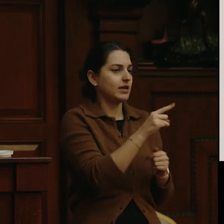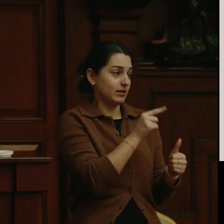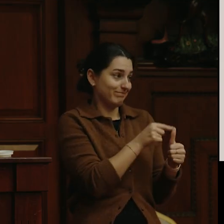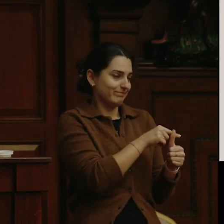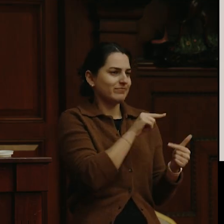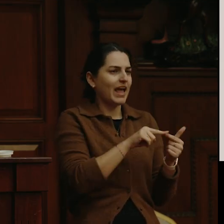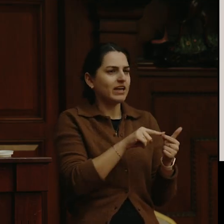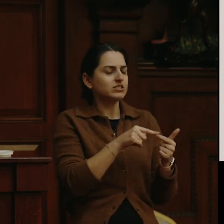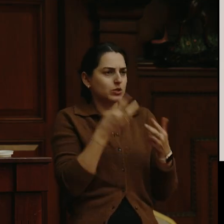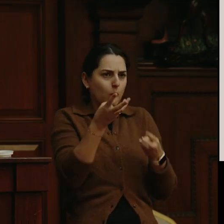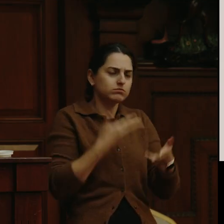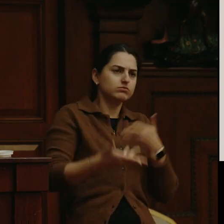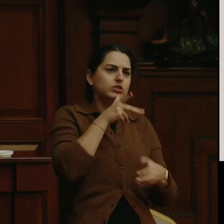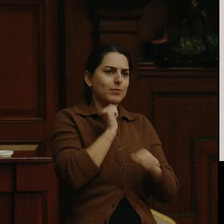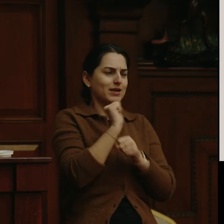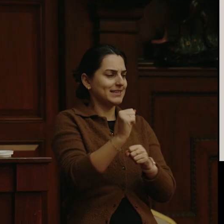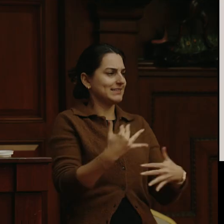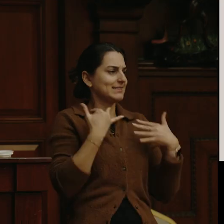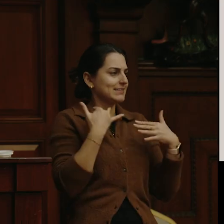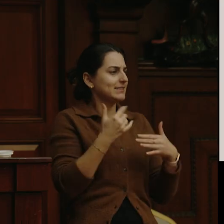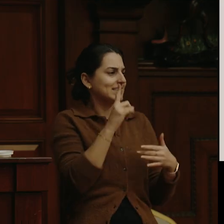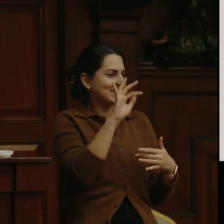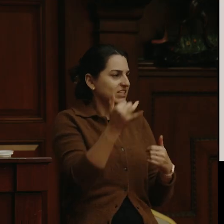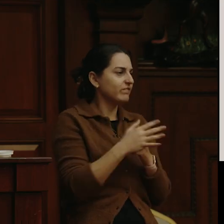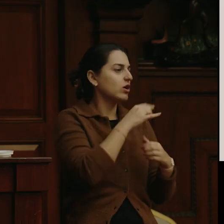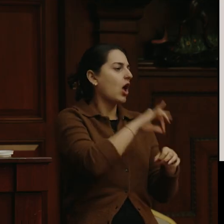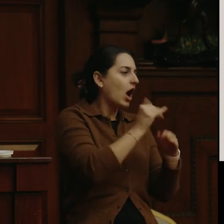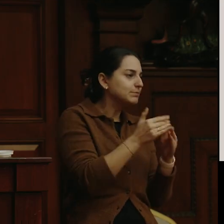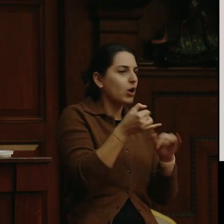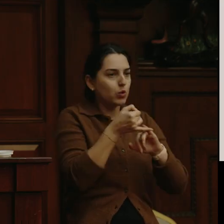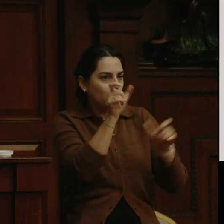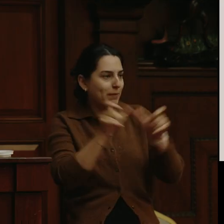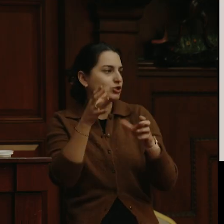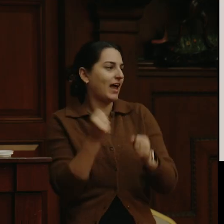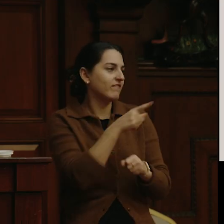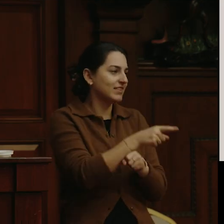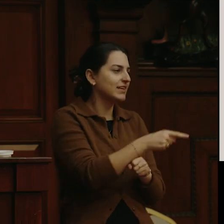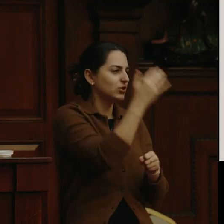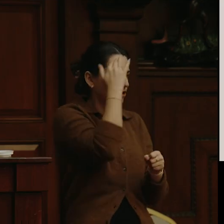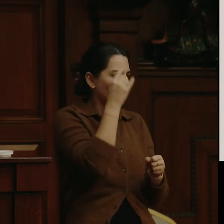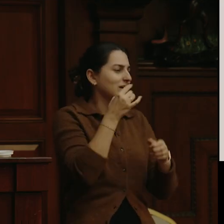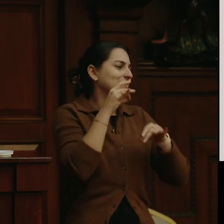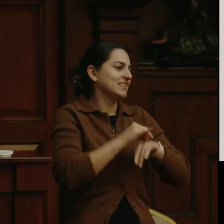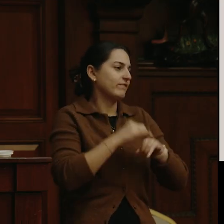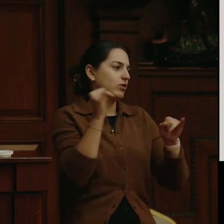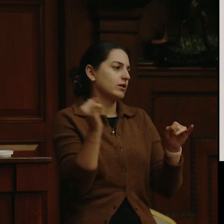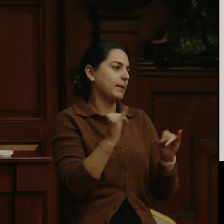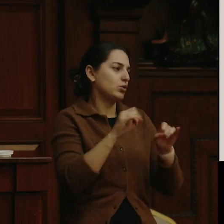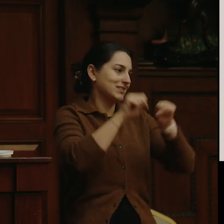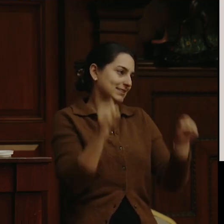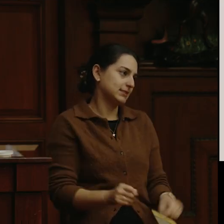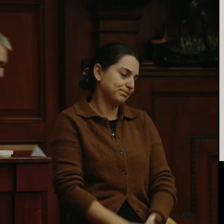Sjögren's, but is going to share today some data around hospitalizations in patients with autoimmune rheumatic diseases. So thank you,